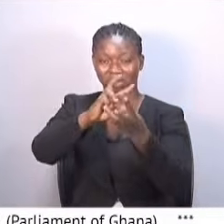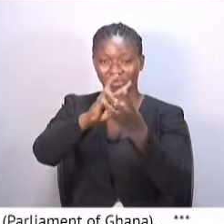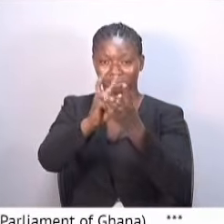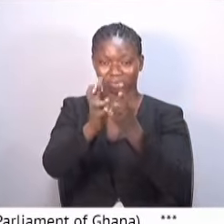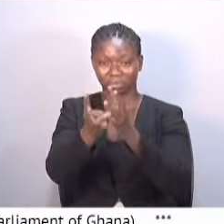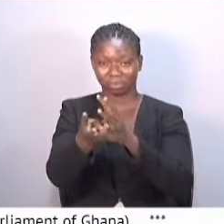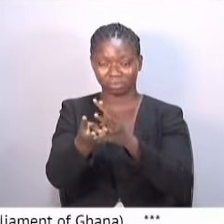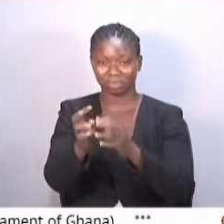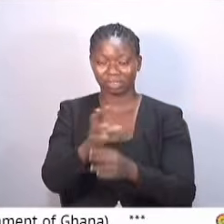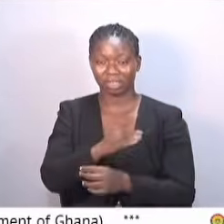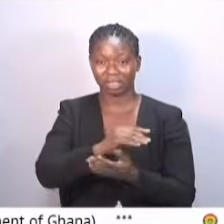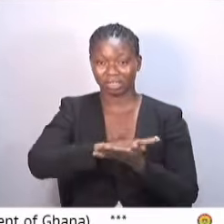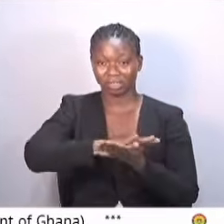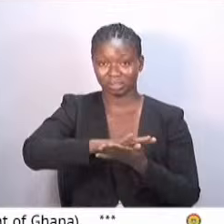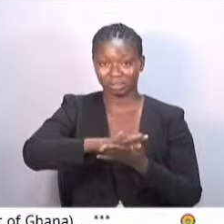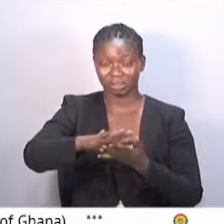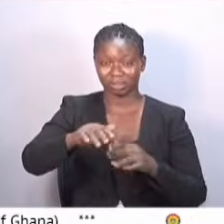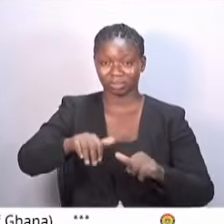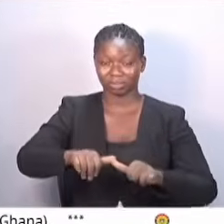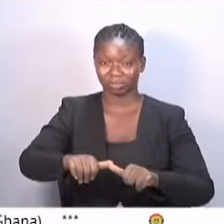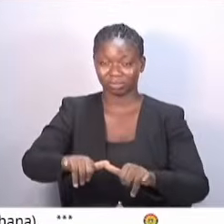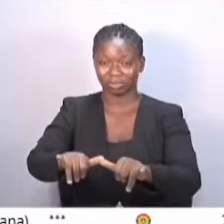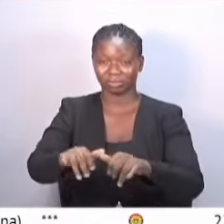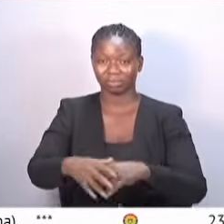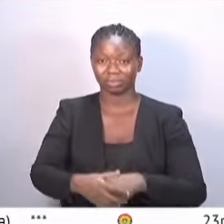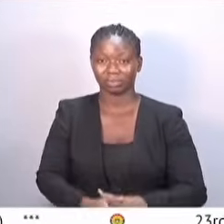change and sustainability